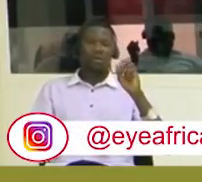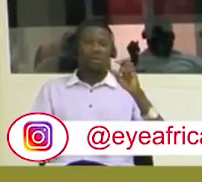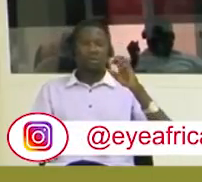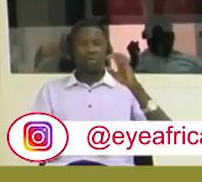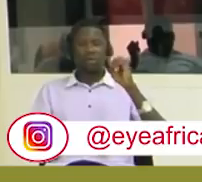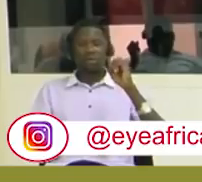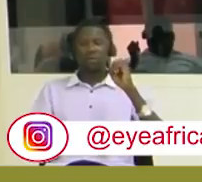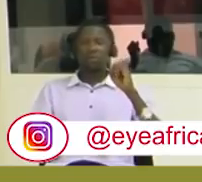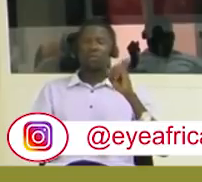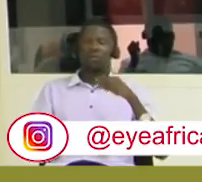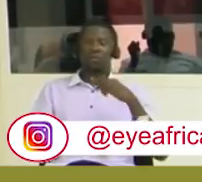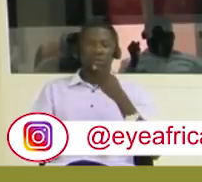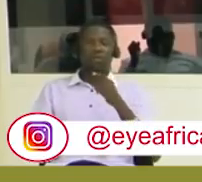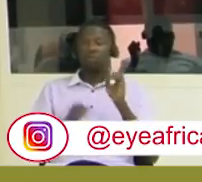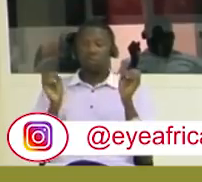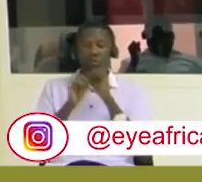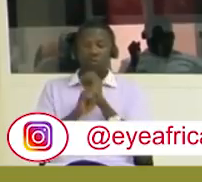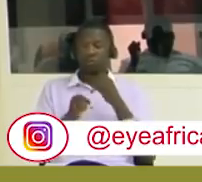fact.